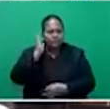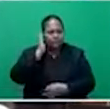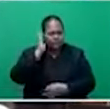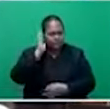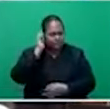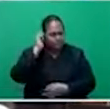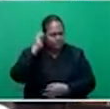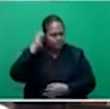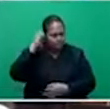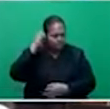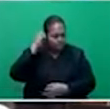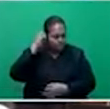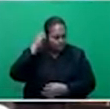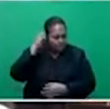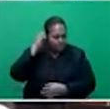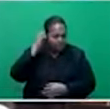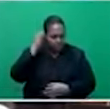Order.